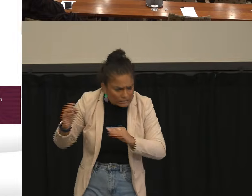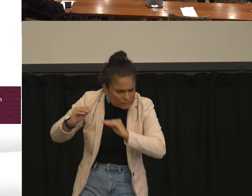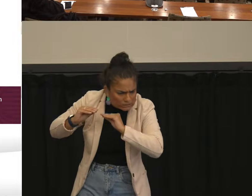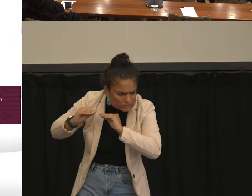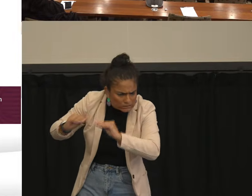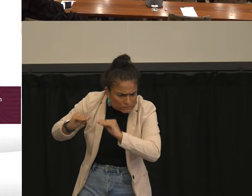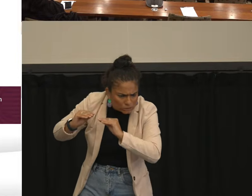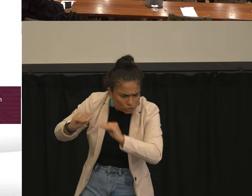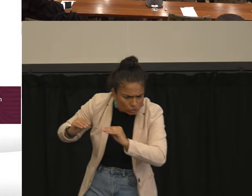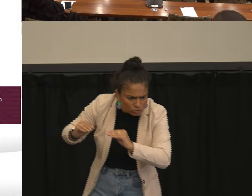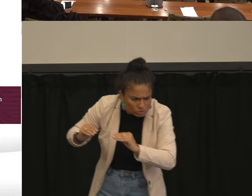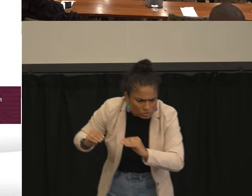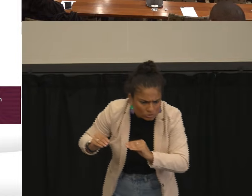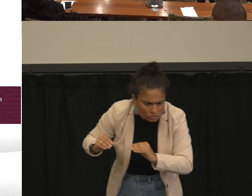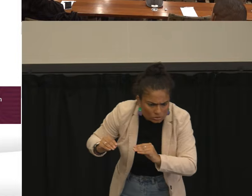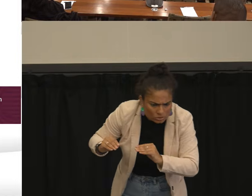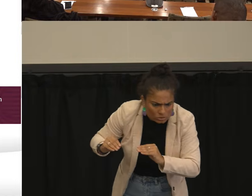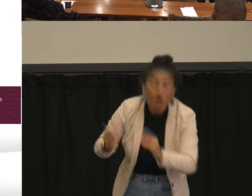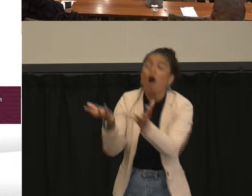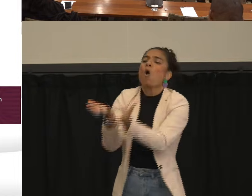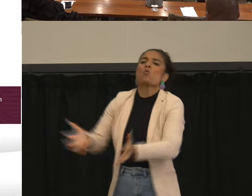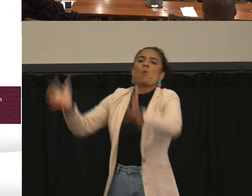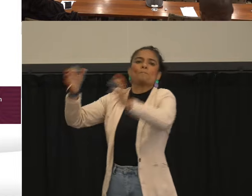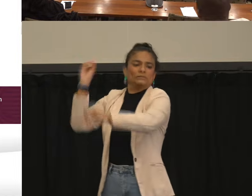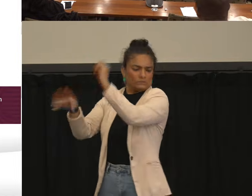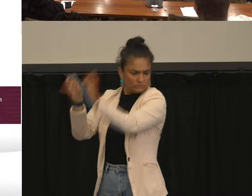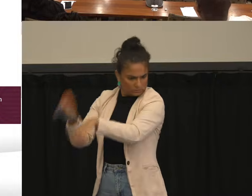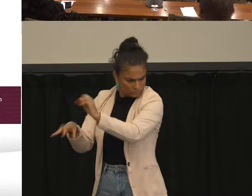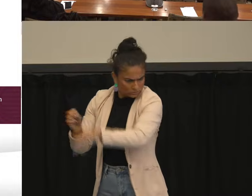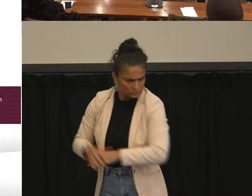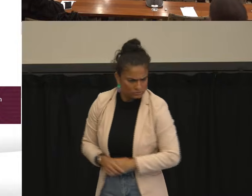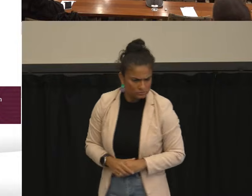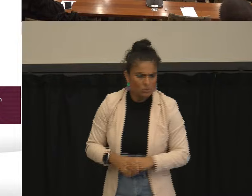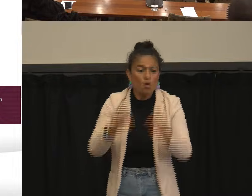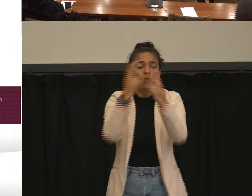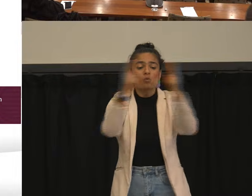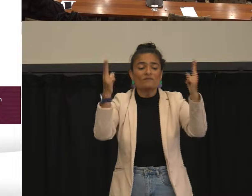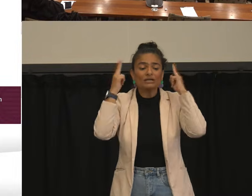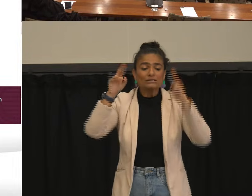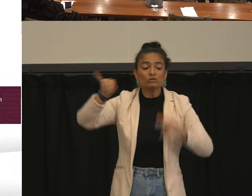community members, University of the Free State, and then